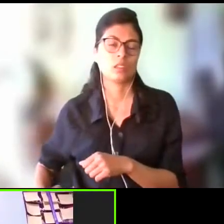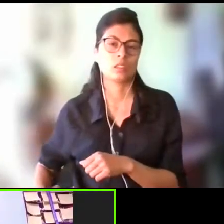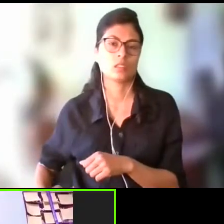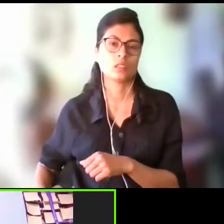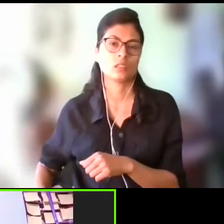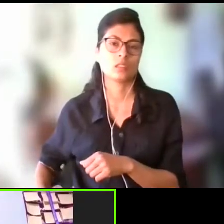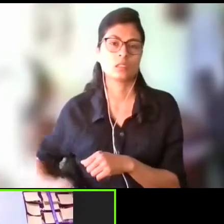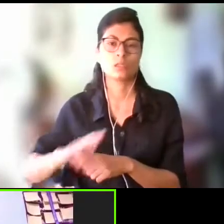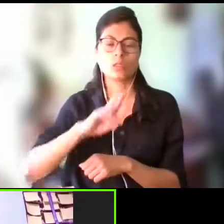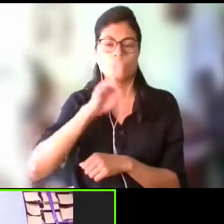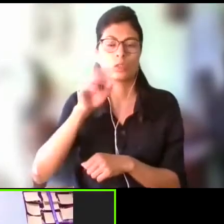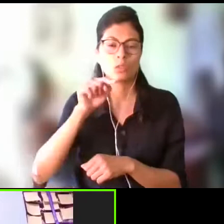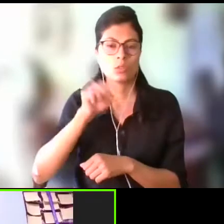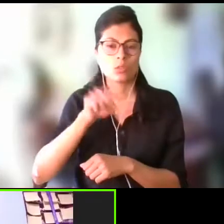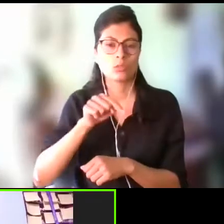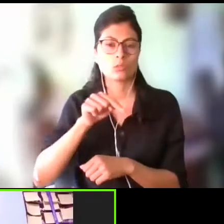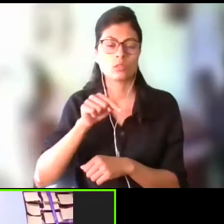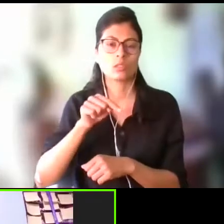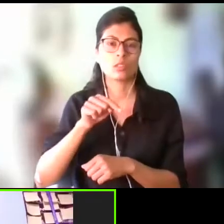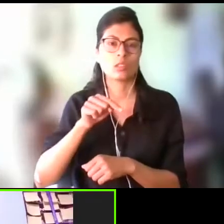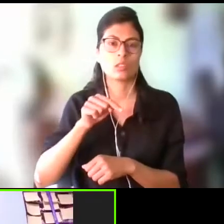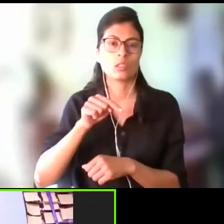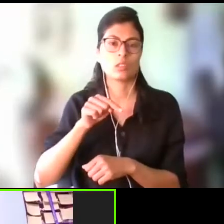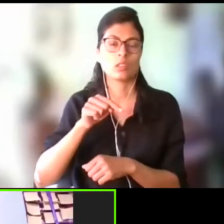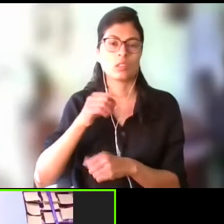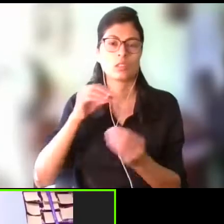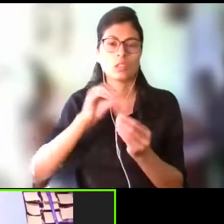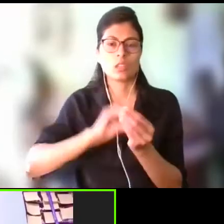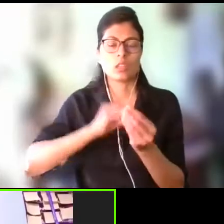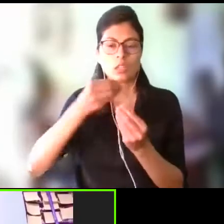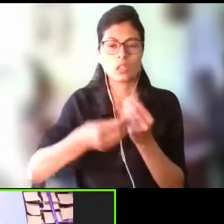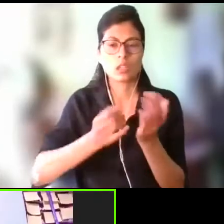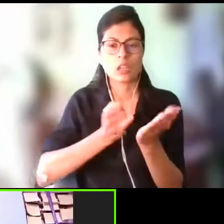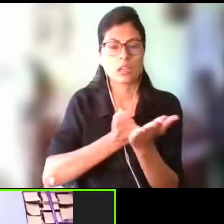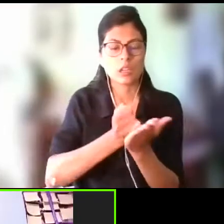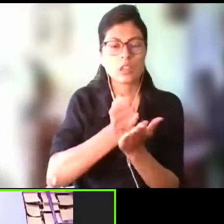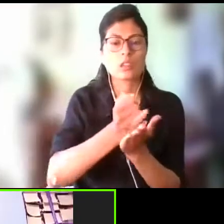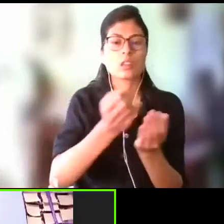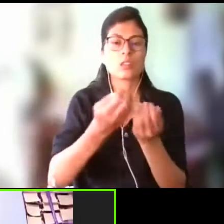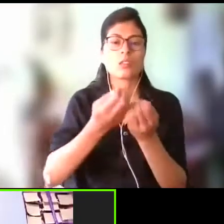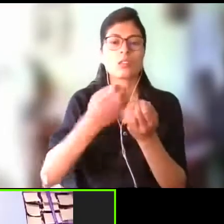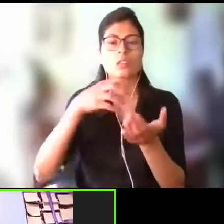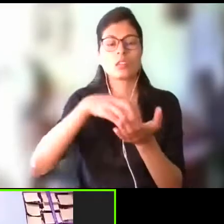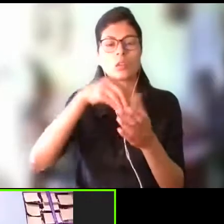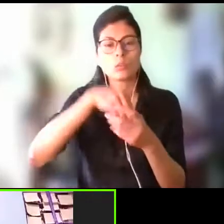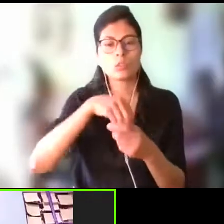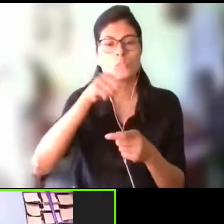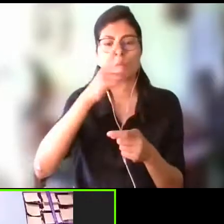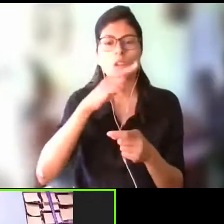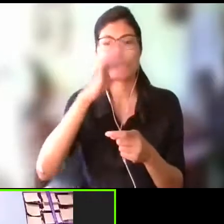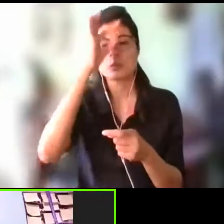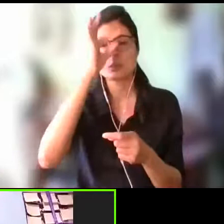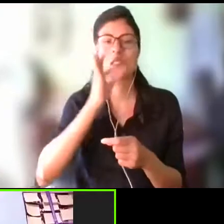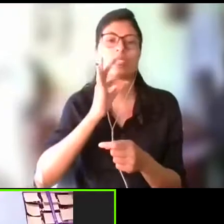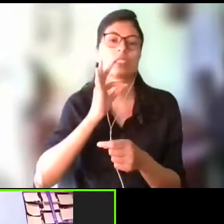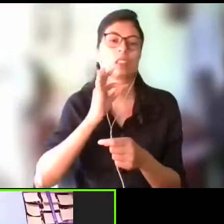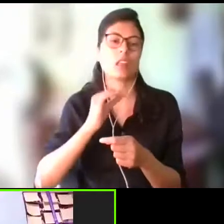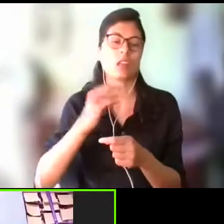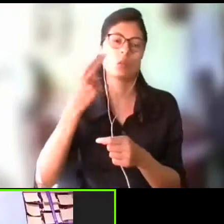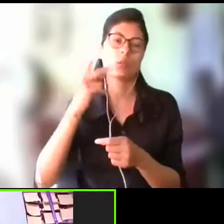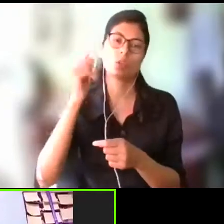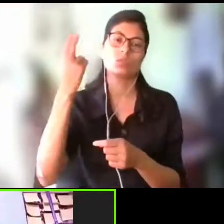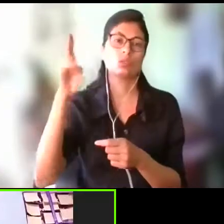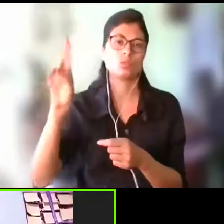our banana farms. And we realized our women could not go into the farms to work, or else they stand a